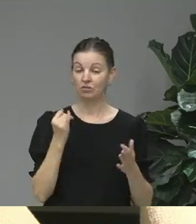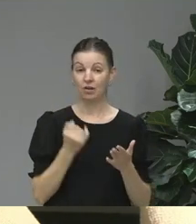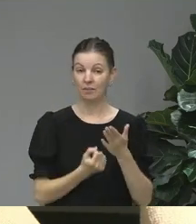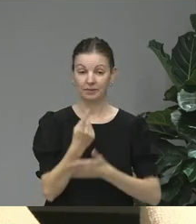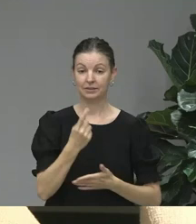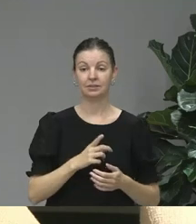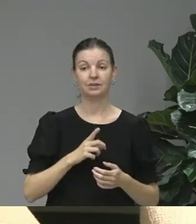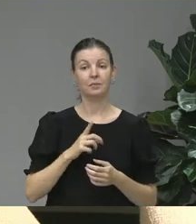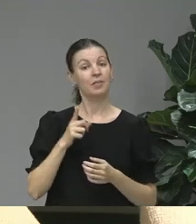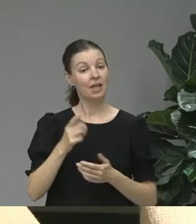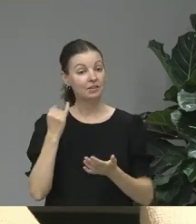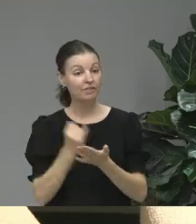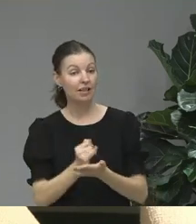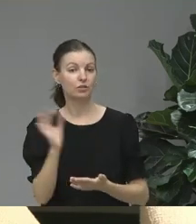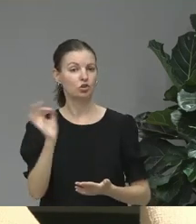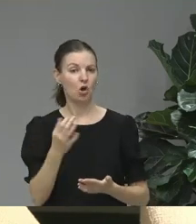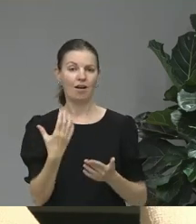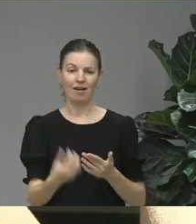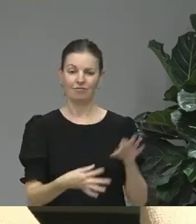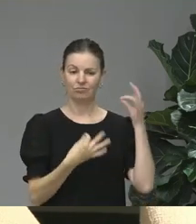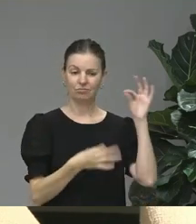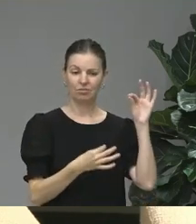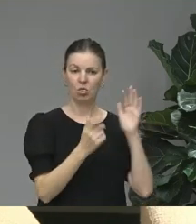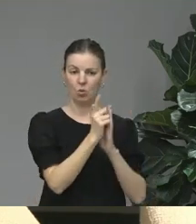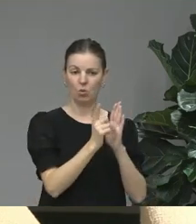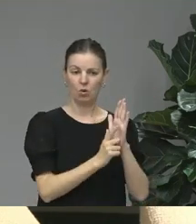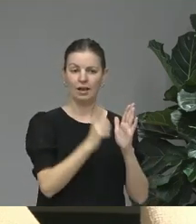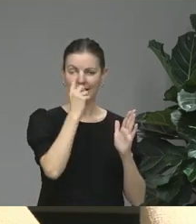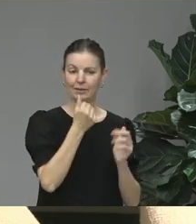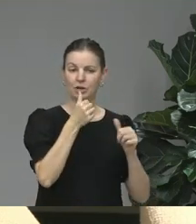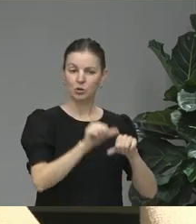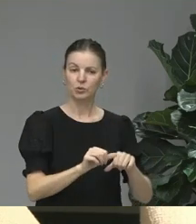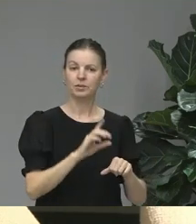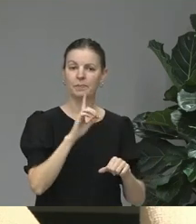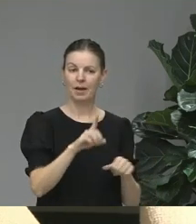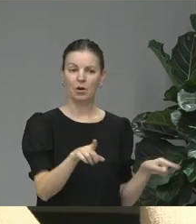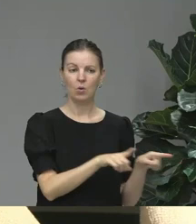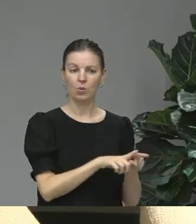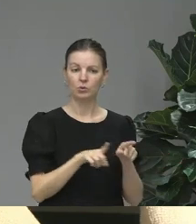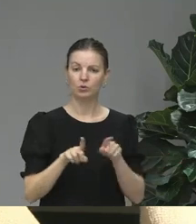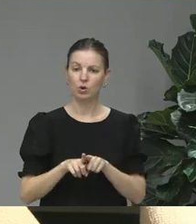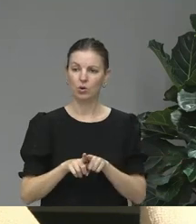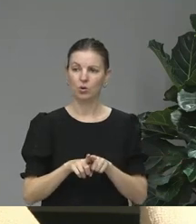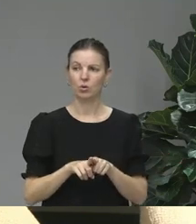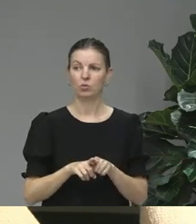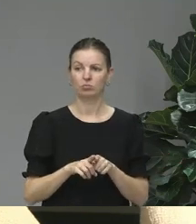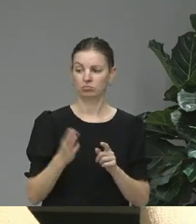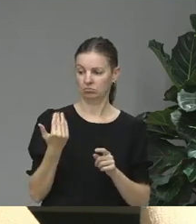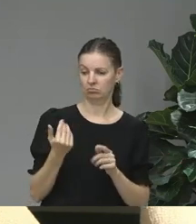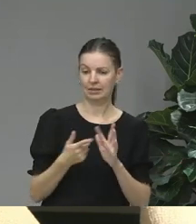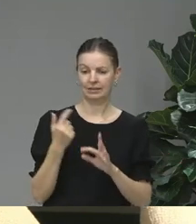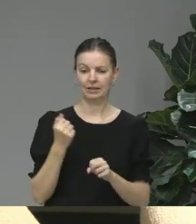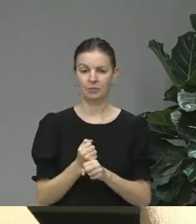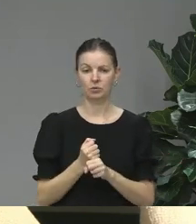it's there, it should be used, it needs to be used to be brought to life. But it's also about, you know, the examples we've talked